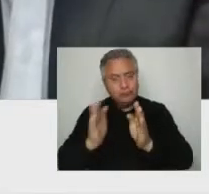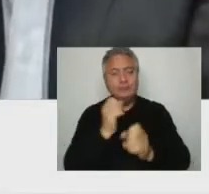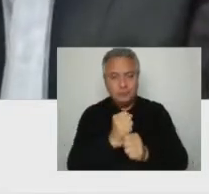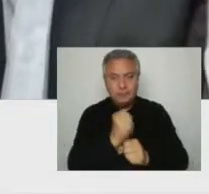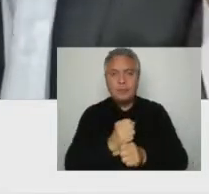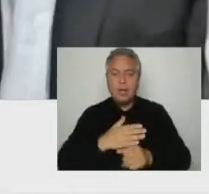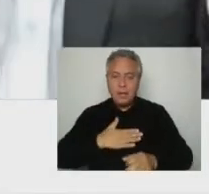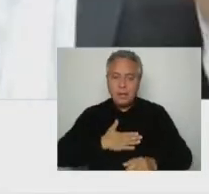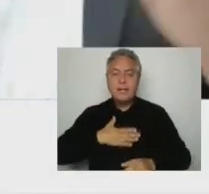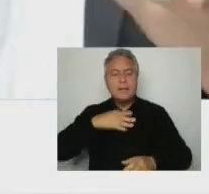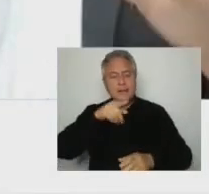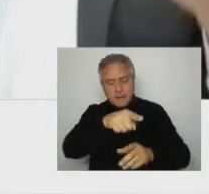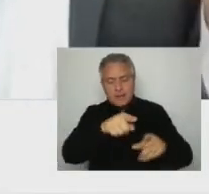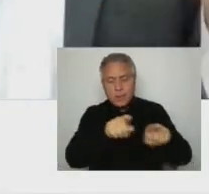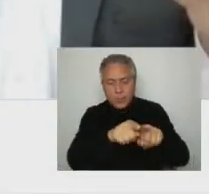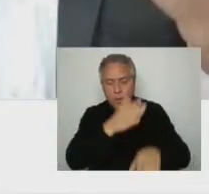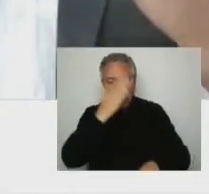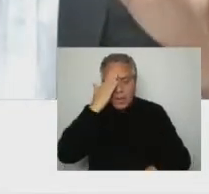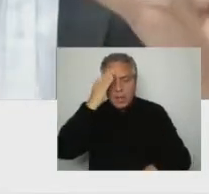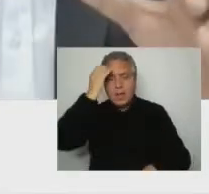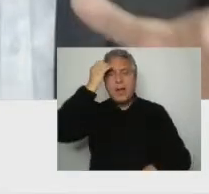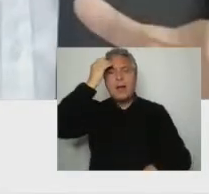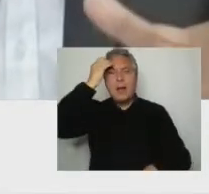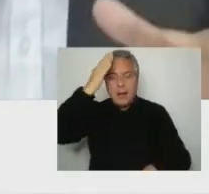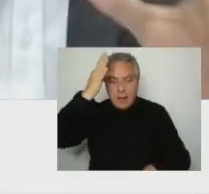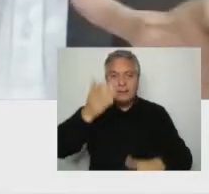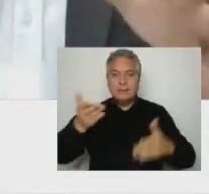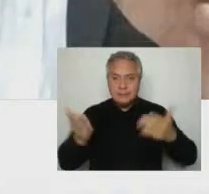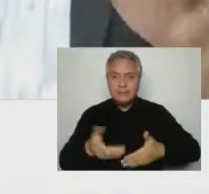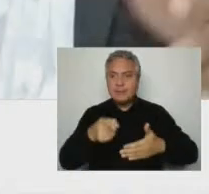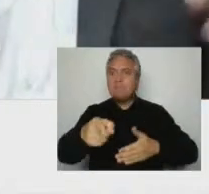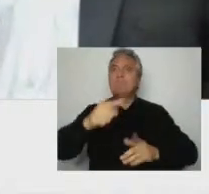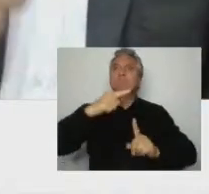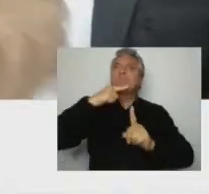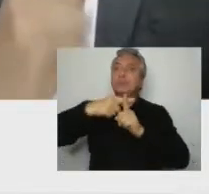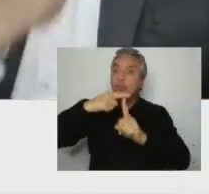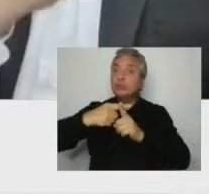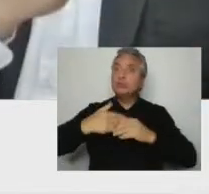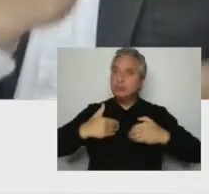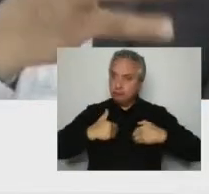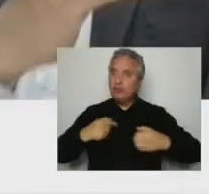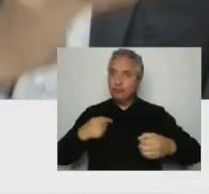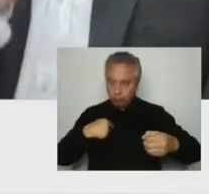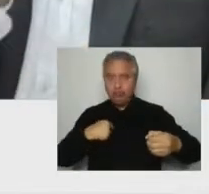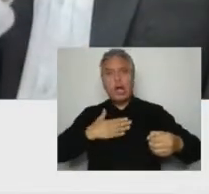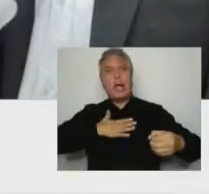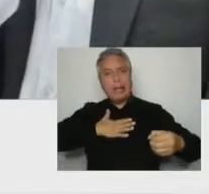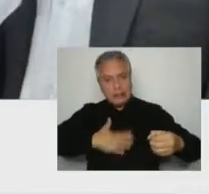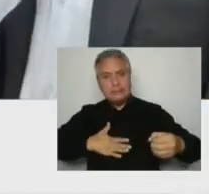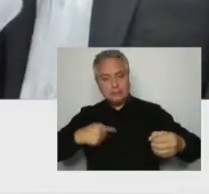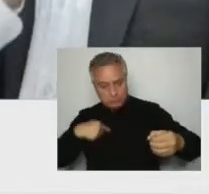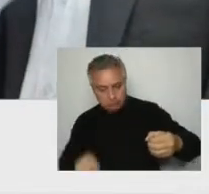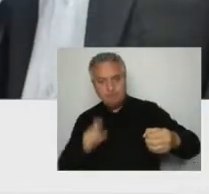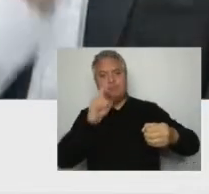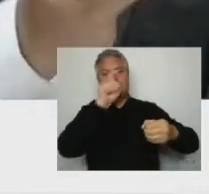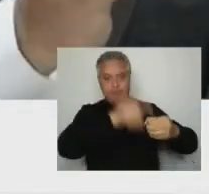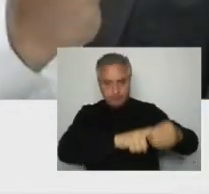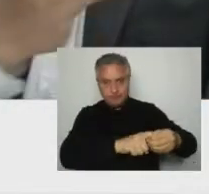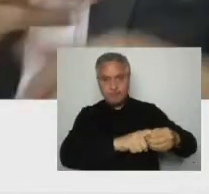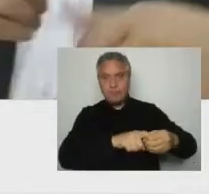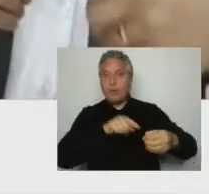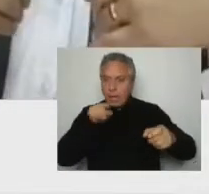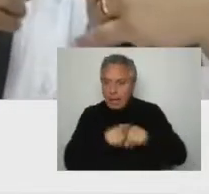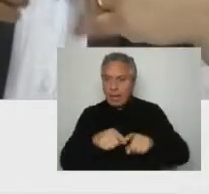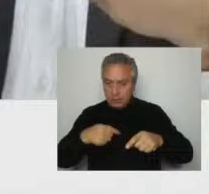figure out what mechanism would be the best mechanism to reach them, and how can we actually